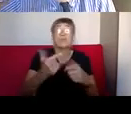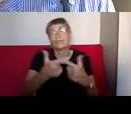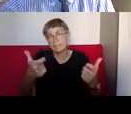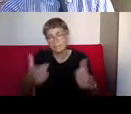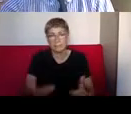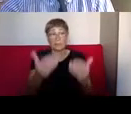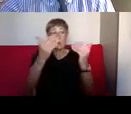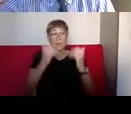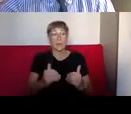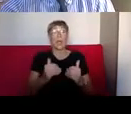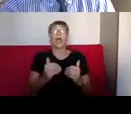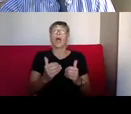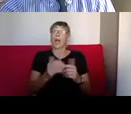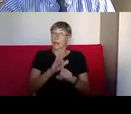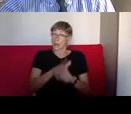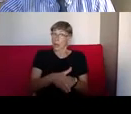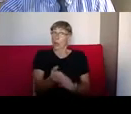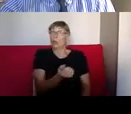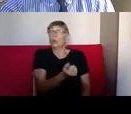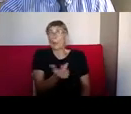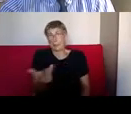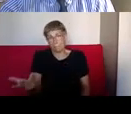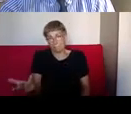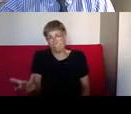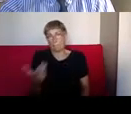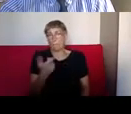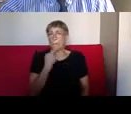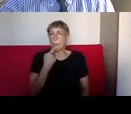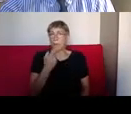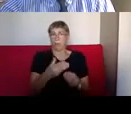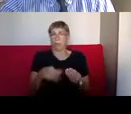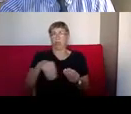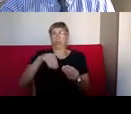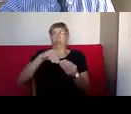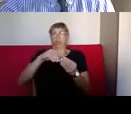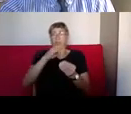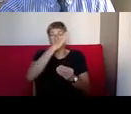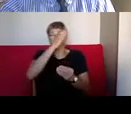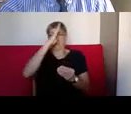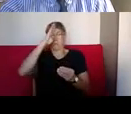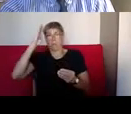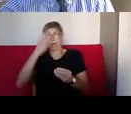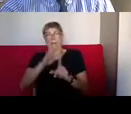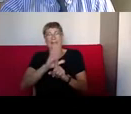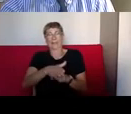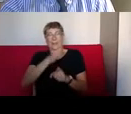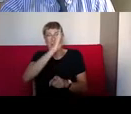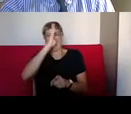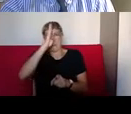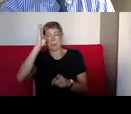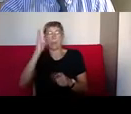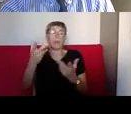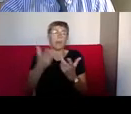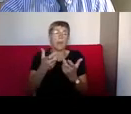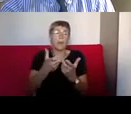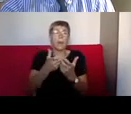again when you put together more than one, particularly for women, as you see, because